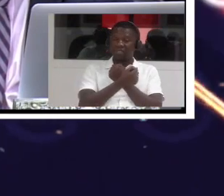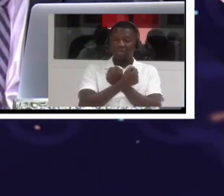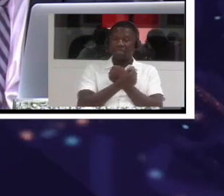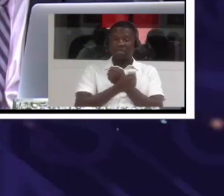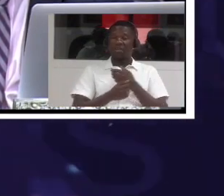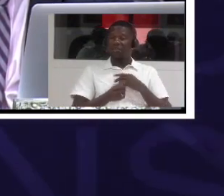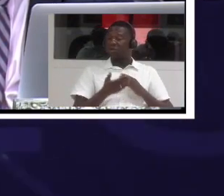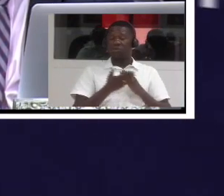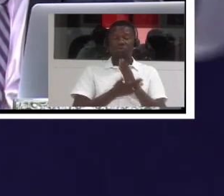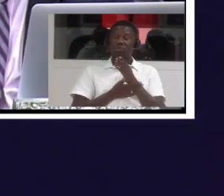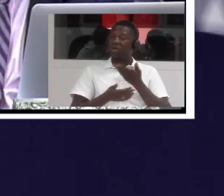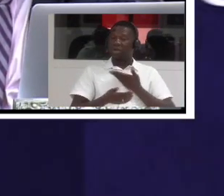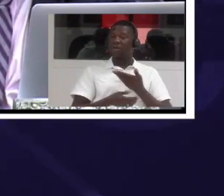through.